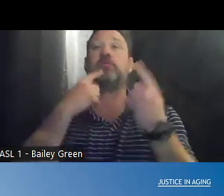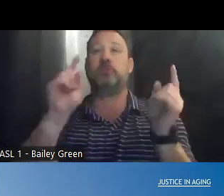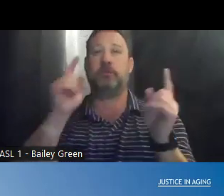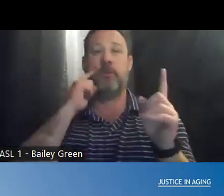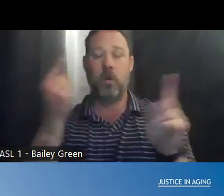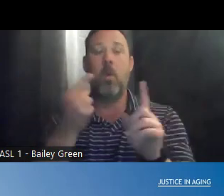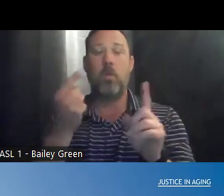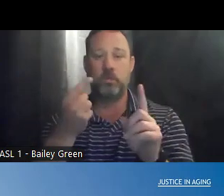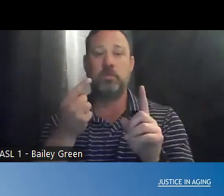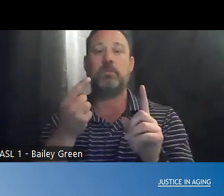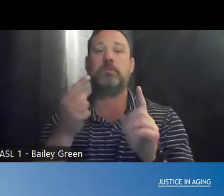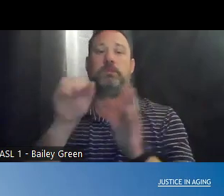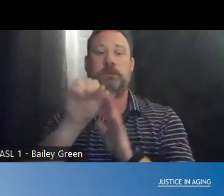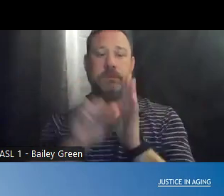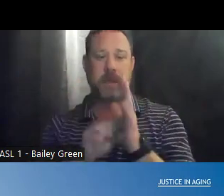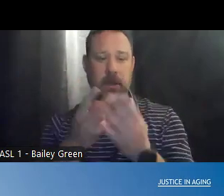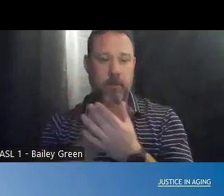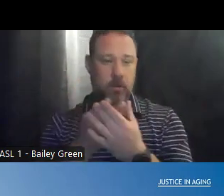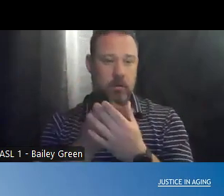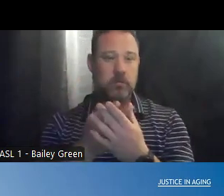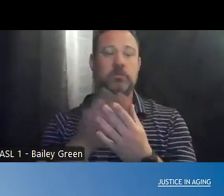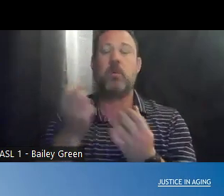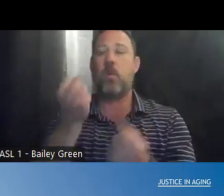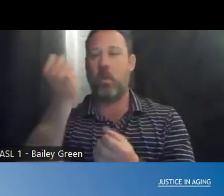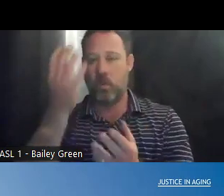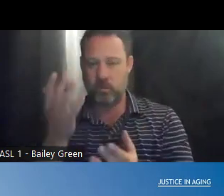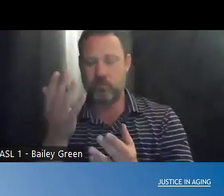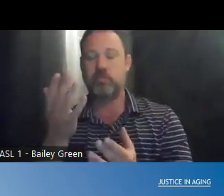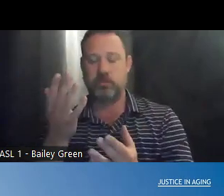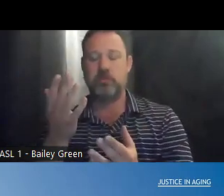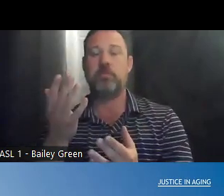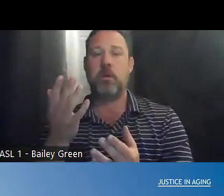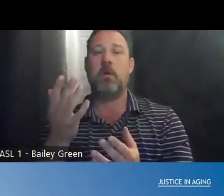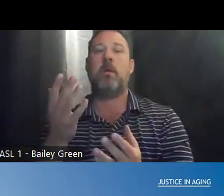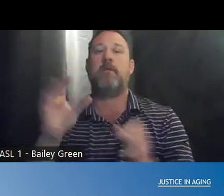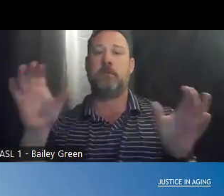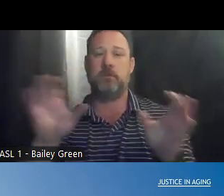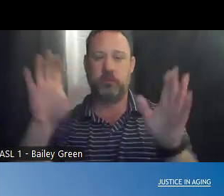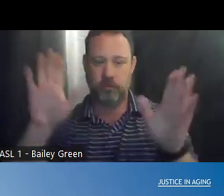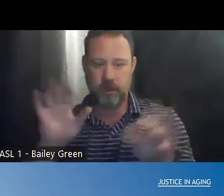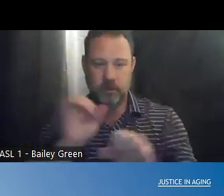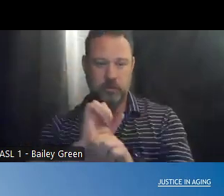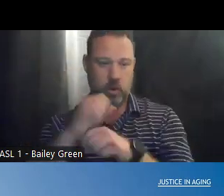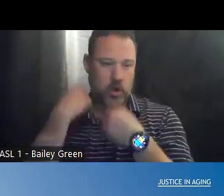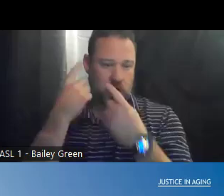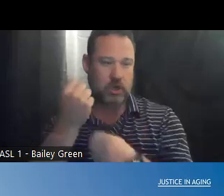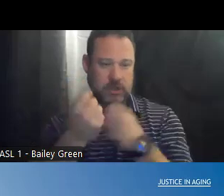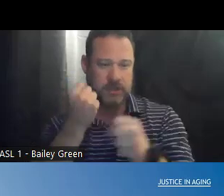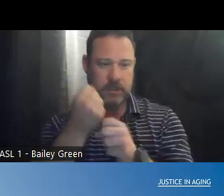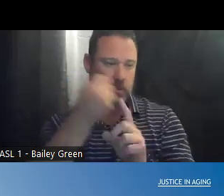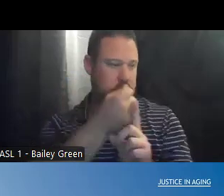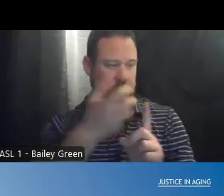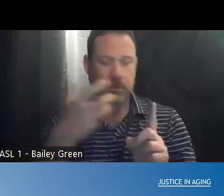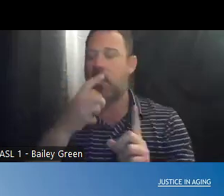goals. Our state partners and stakeholders, many of whom are on this call today, have done tremendous work over the years to expand who